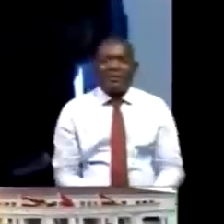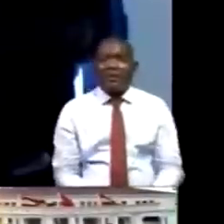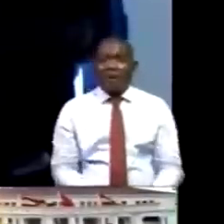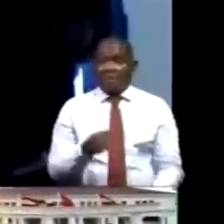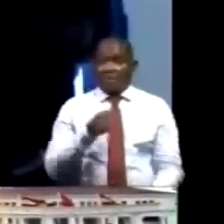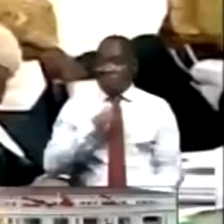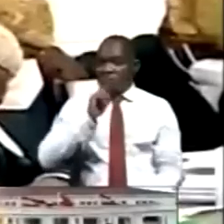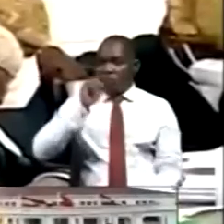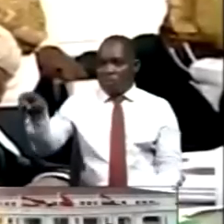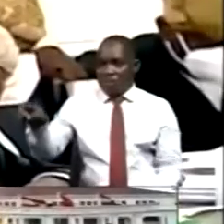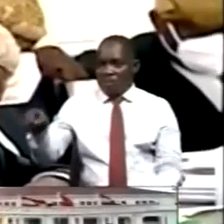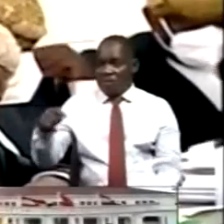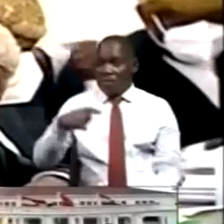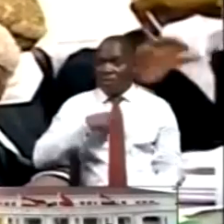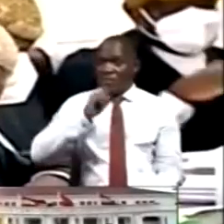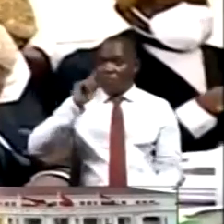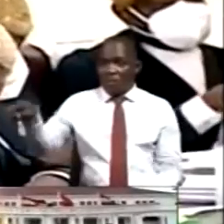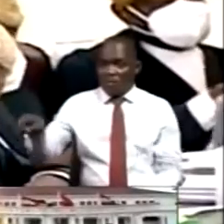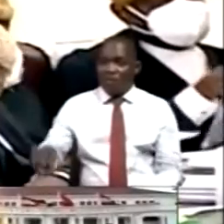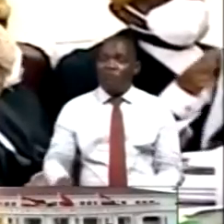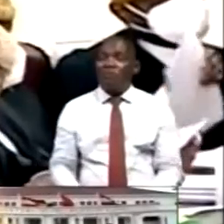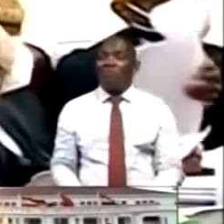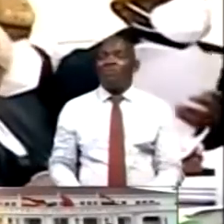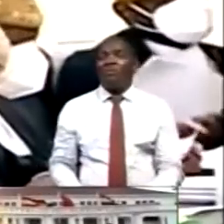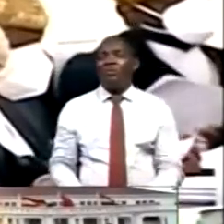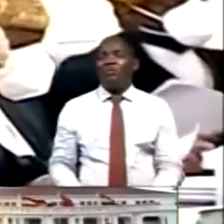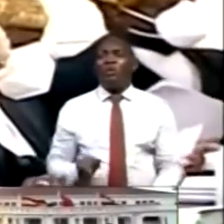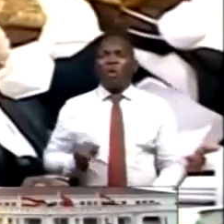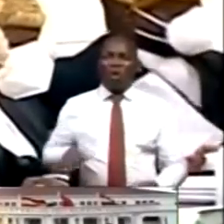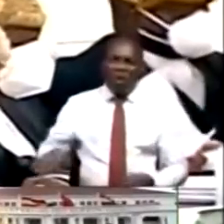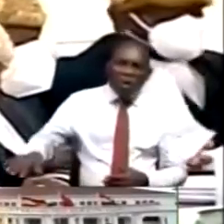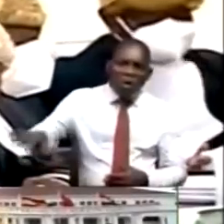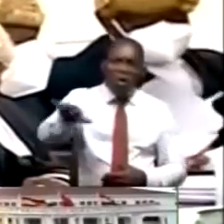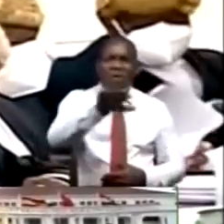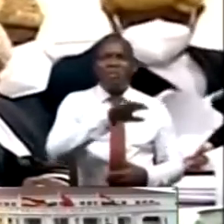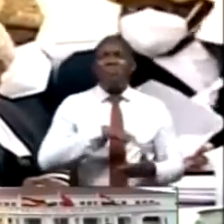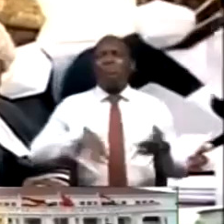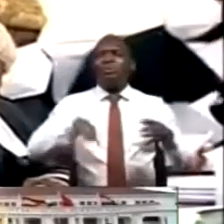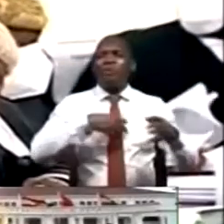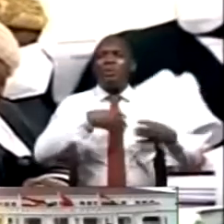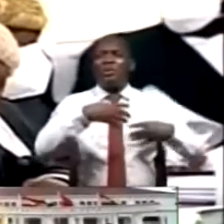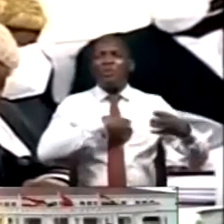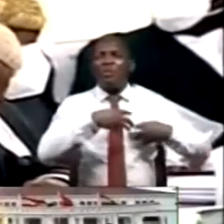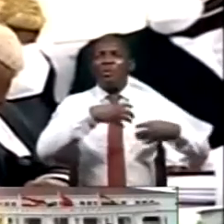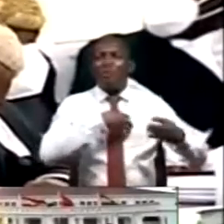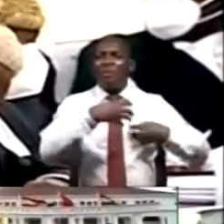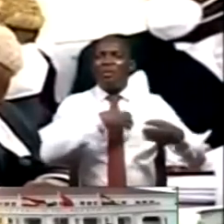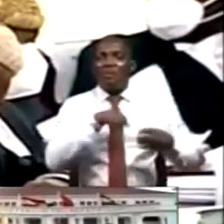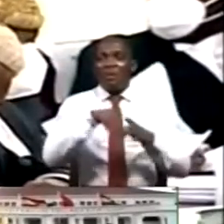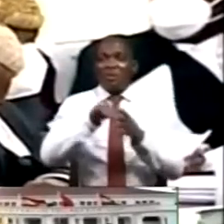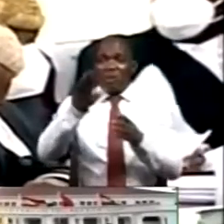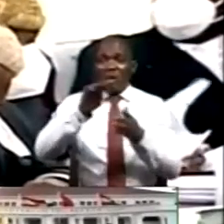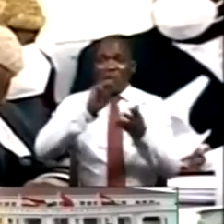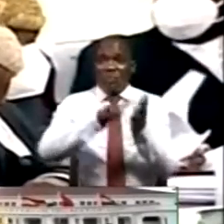I am putting it to you that all the grievances stated in your witness